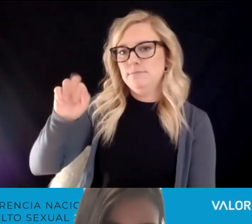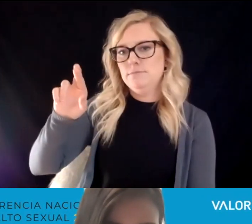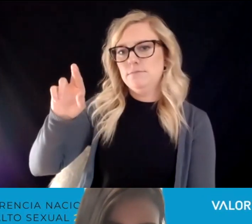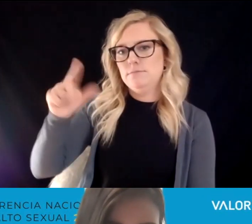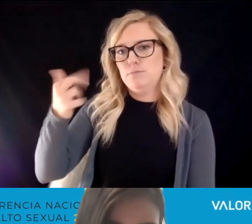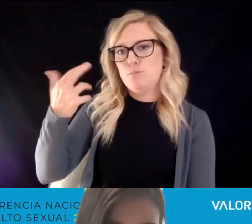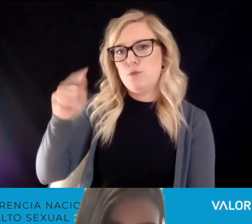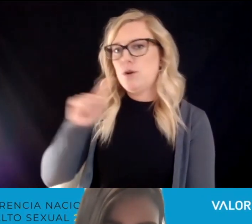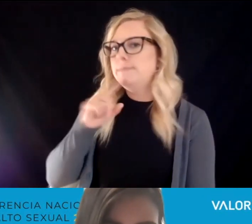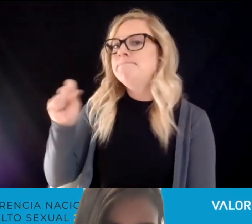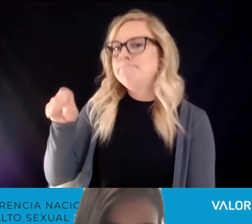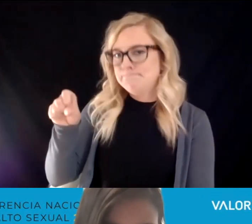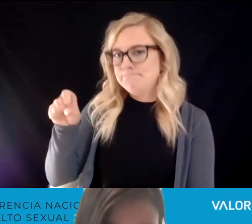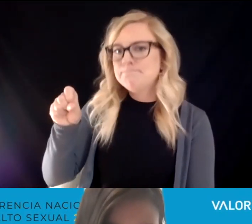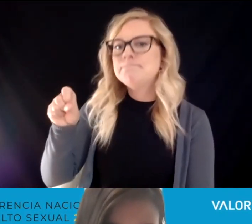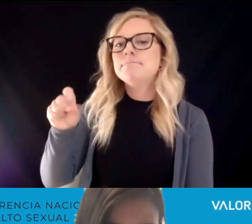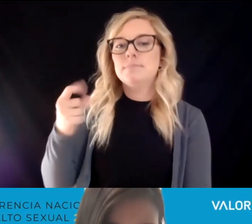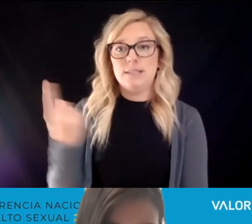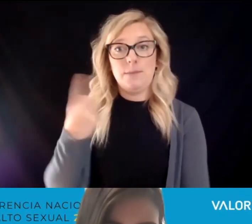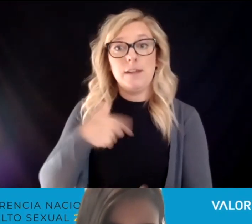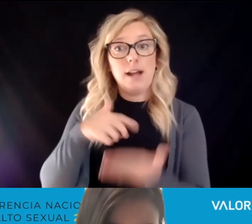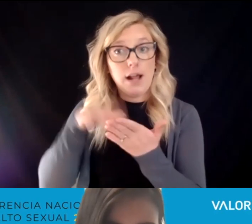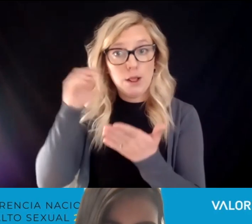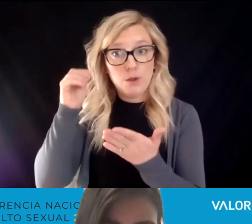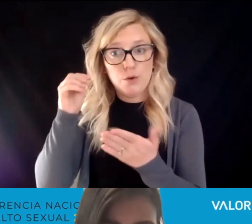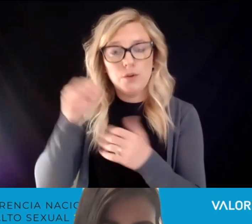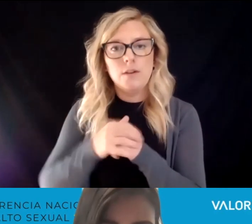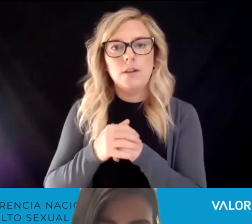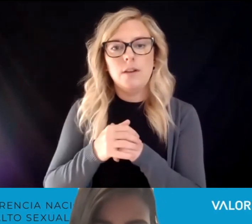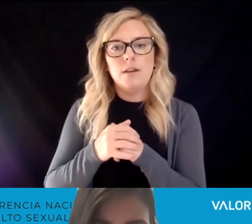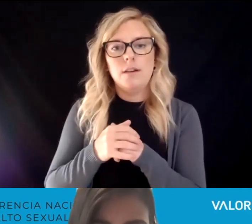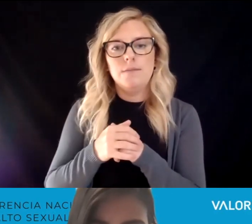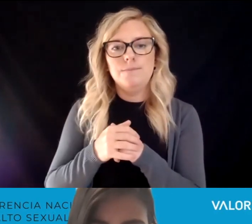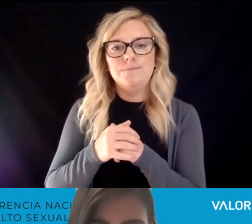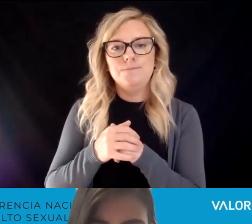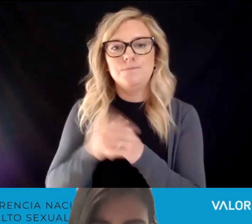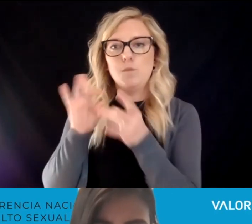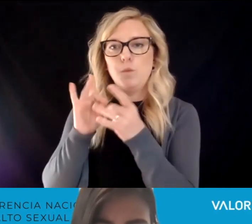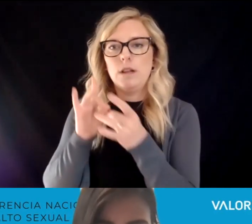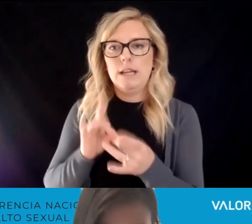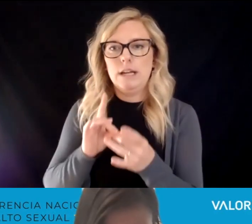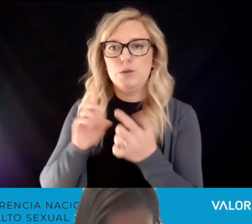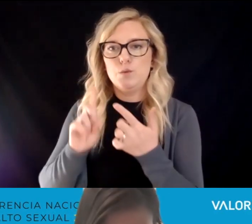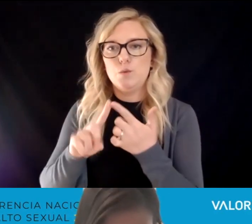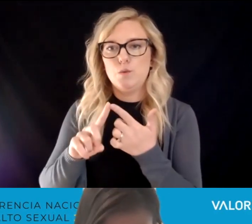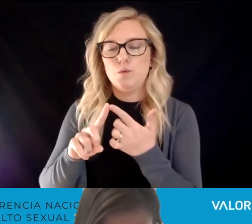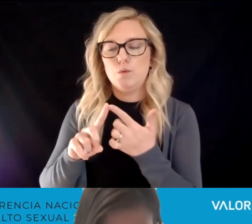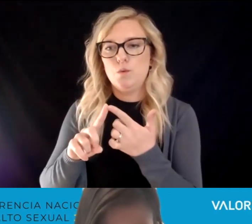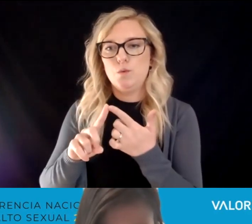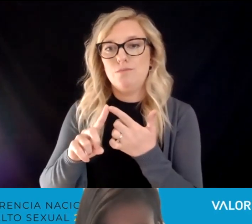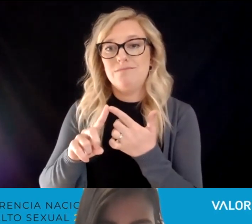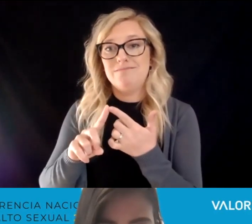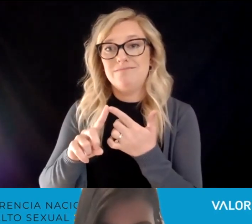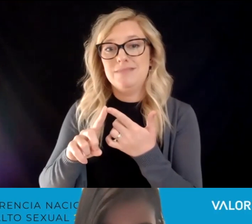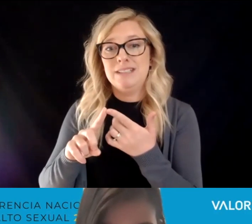the things that I learned was in terms of treating your